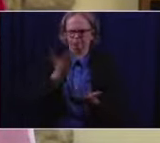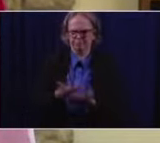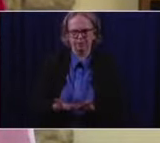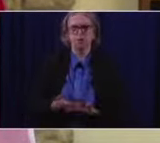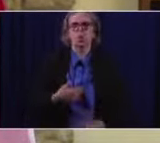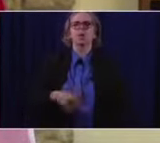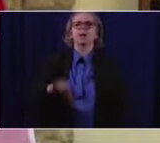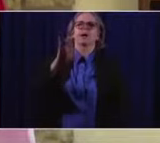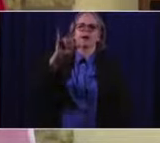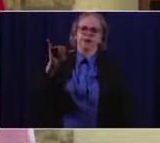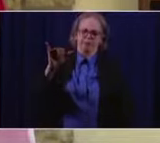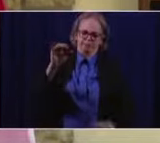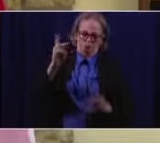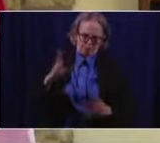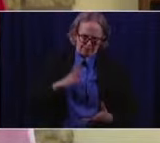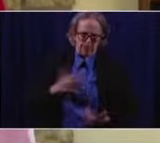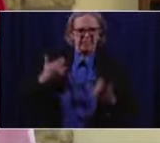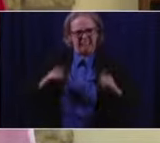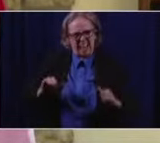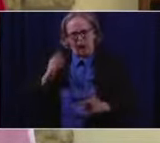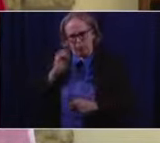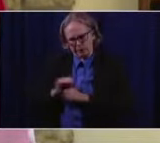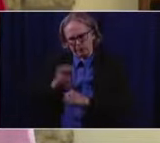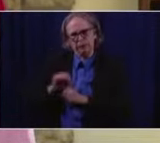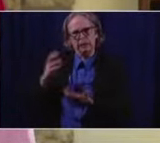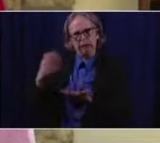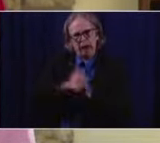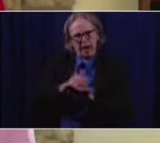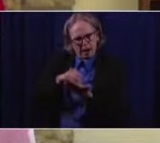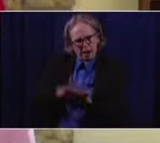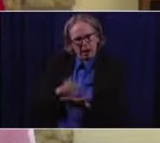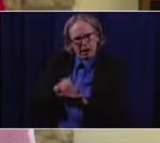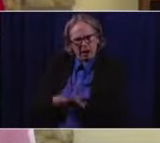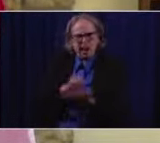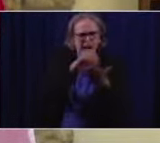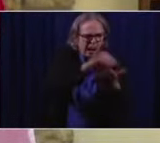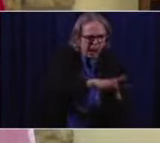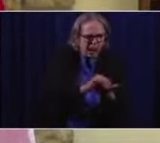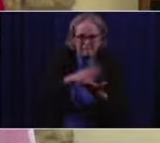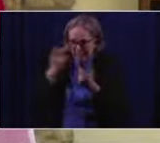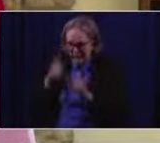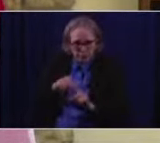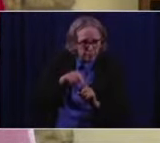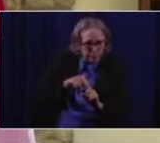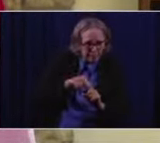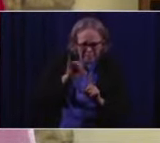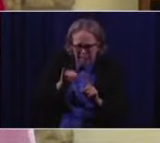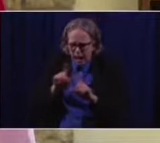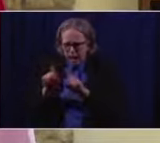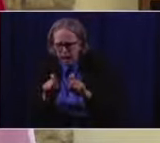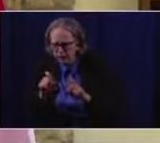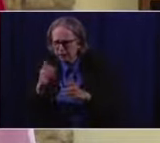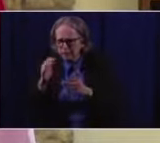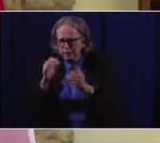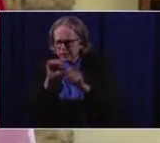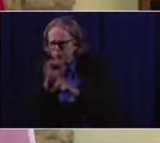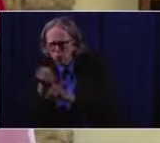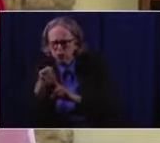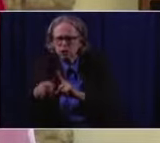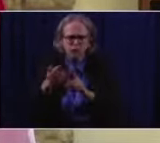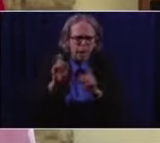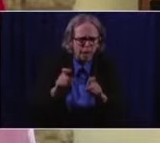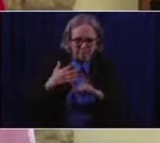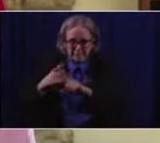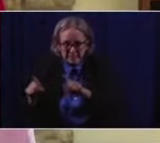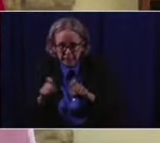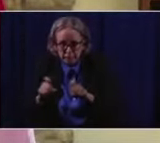have been in that situation and testing them very frequently after that. Let them stay in class, let them stay in school, and see kind of what we come